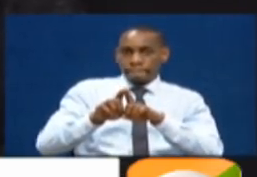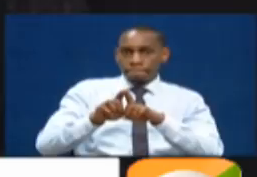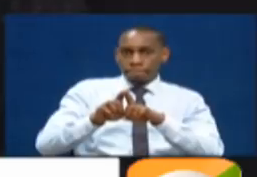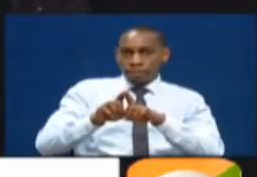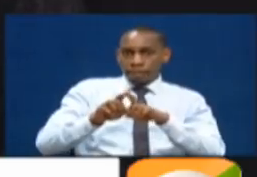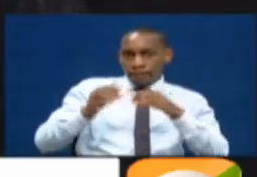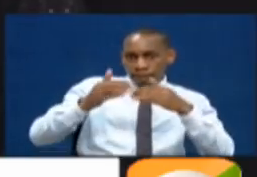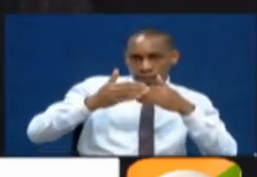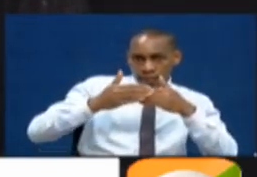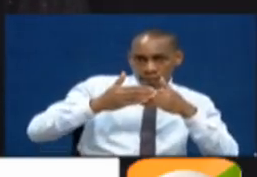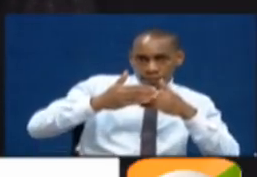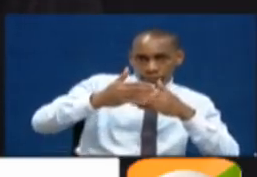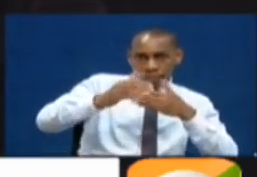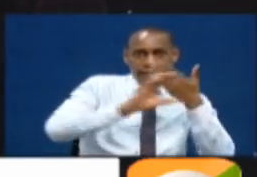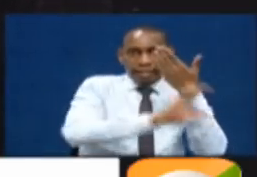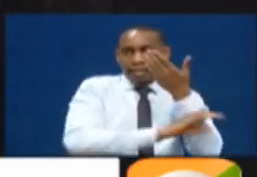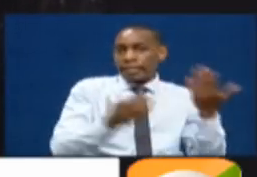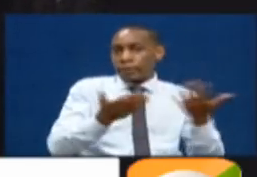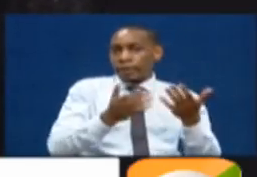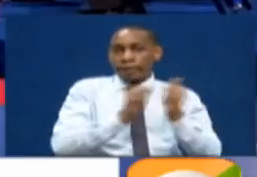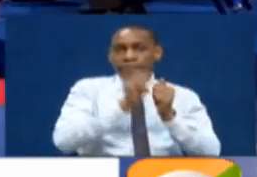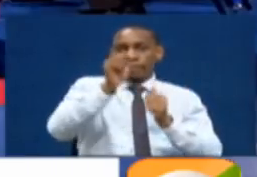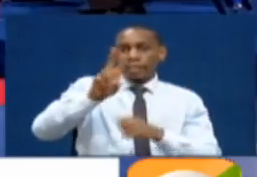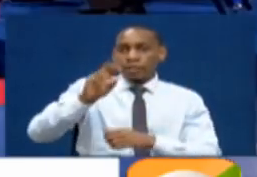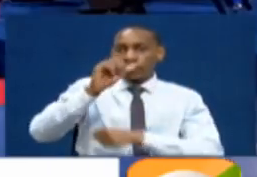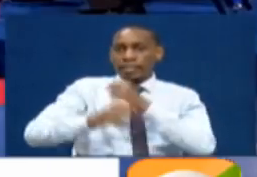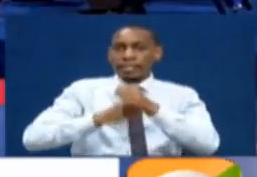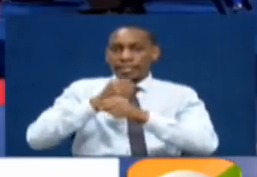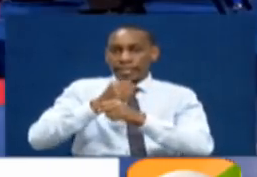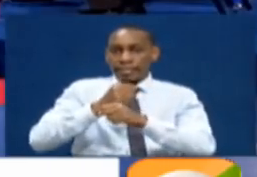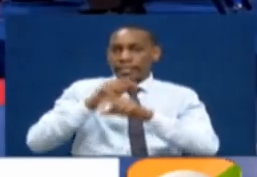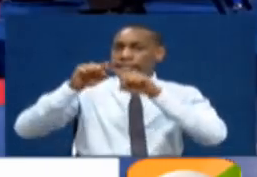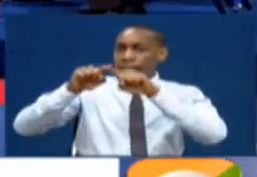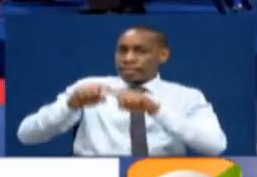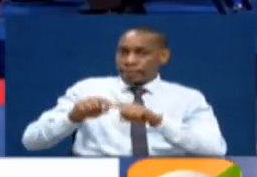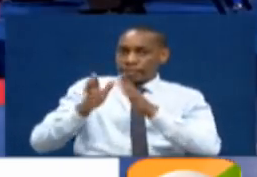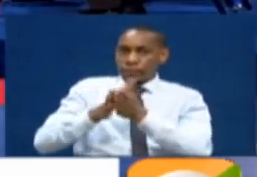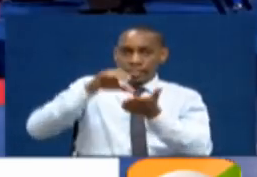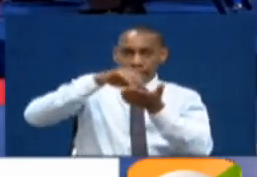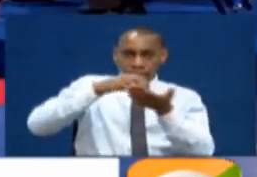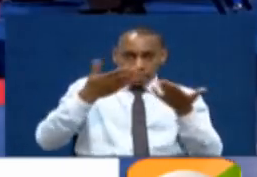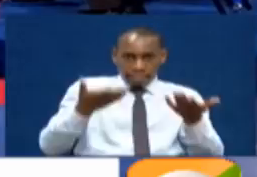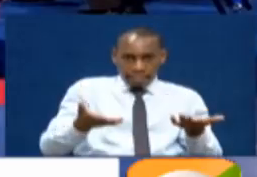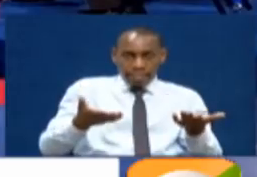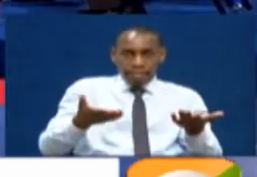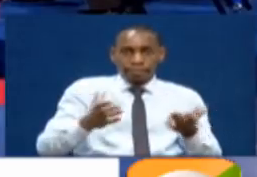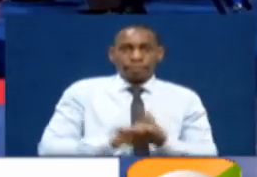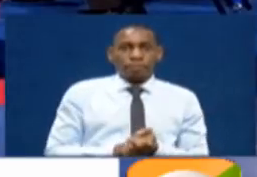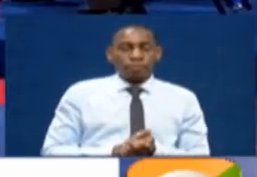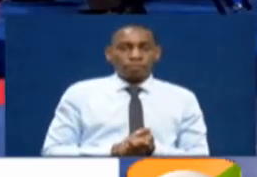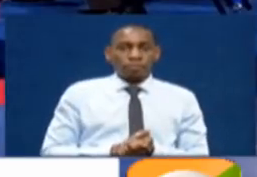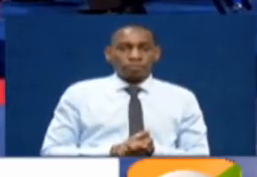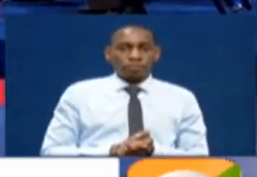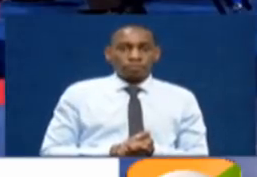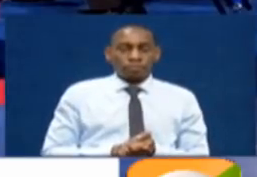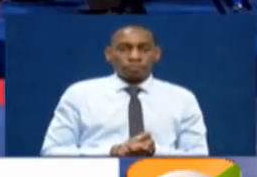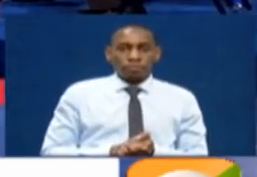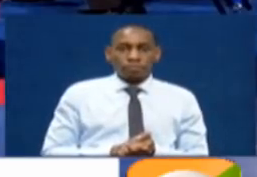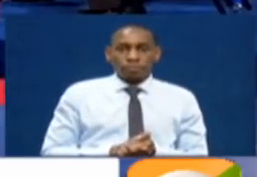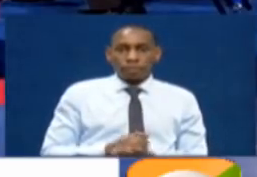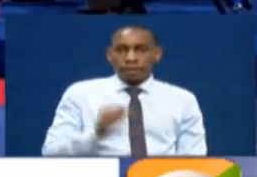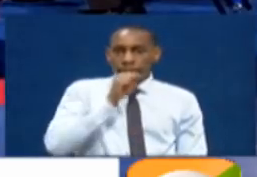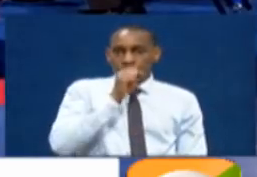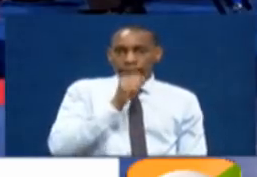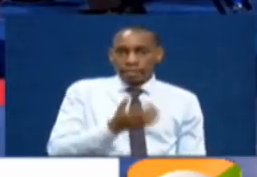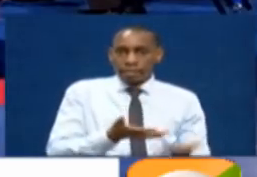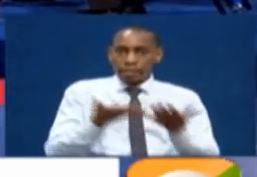next 20, 15 years from now? Okay. Pegged on the current situation and where we want to drive this country. All right, pass the microphone to Jerry